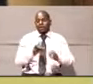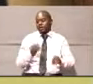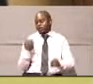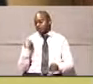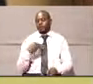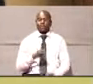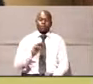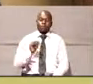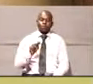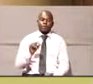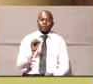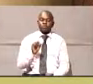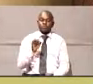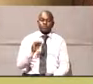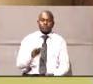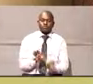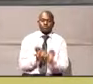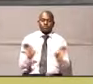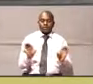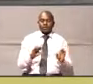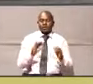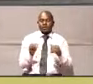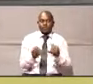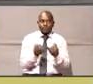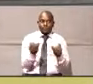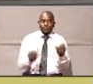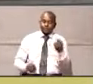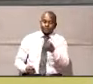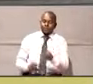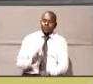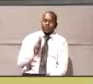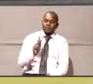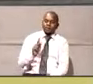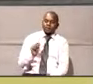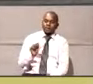Jennifer Msisi Makula, they had classified information. Kasosi